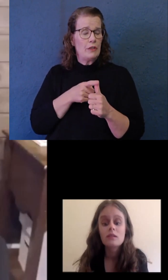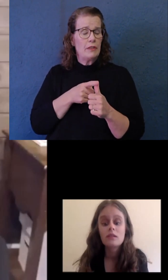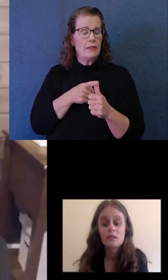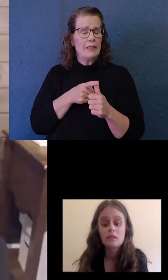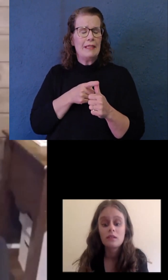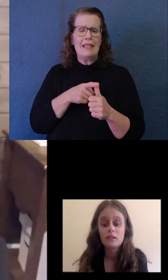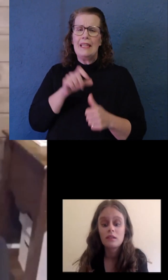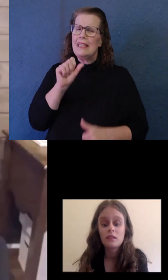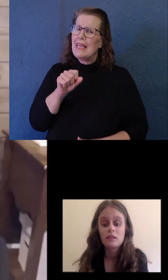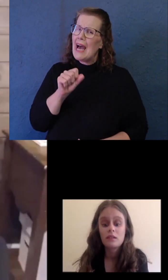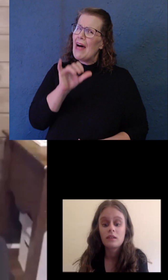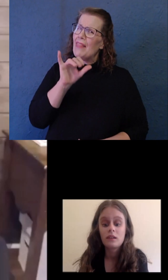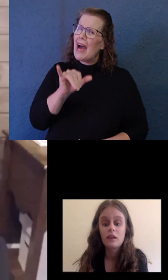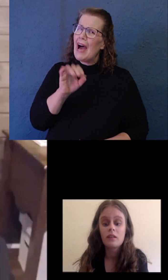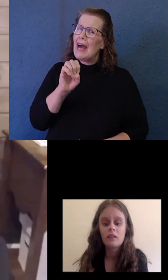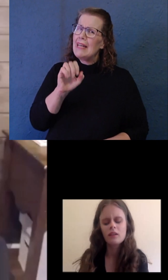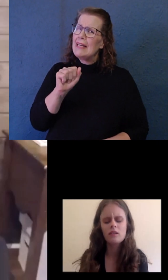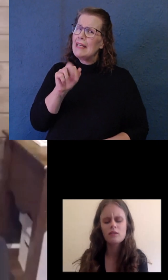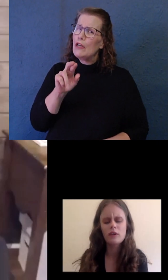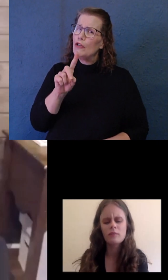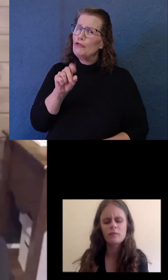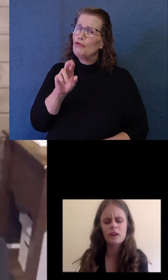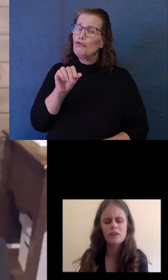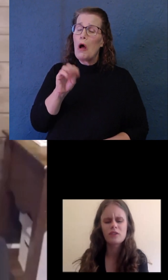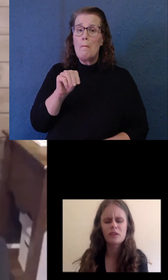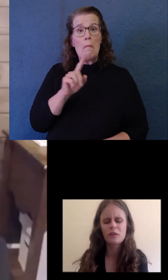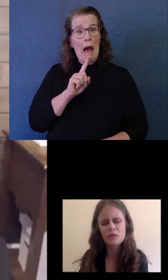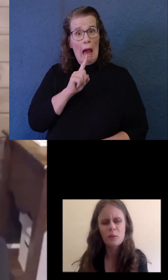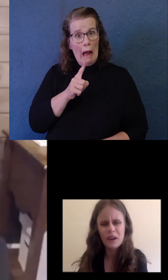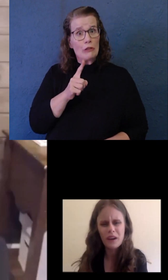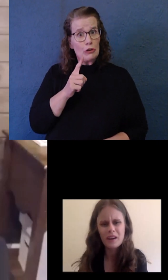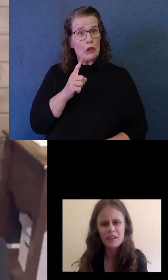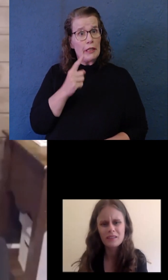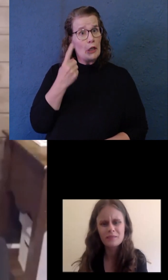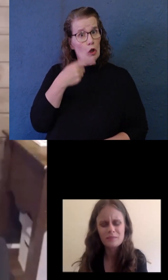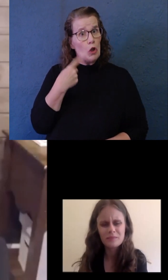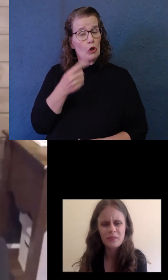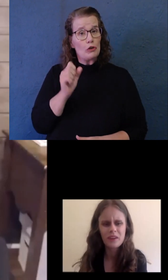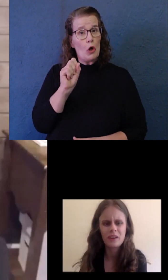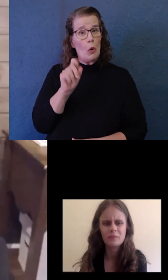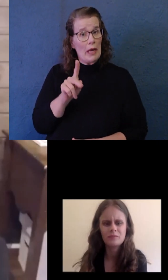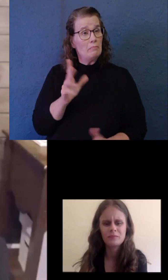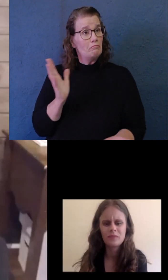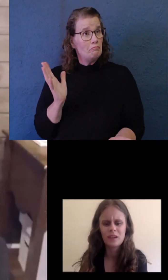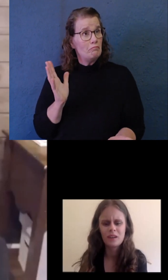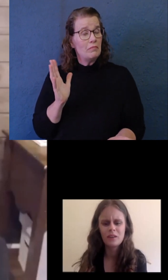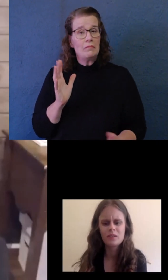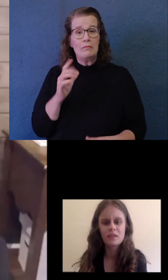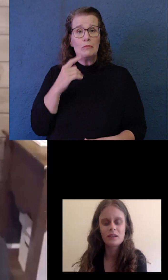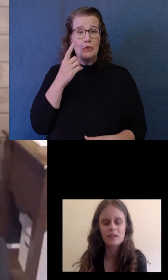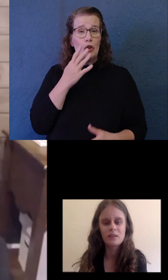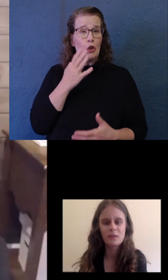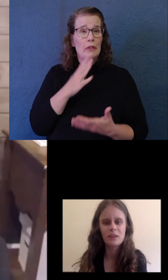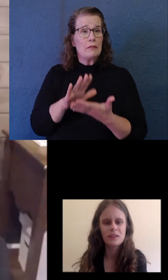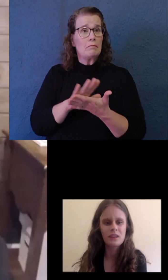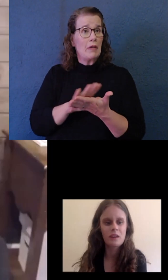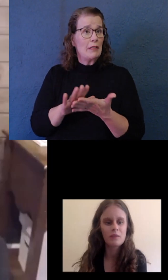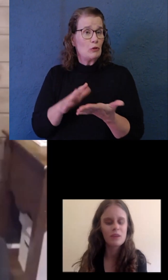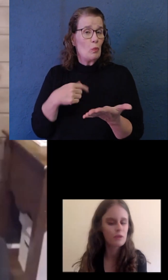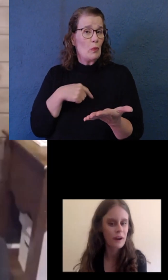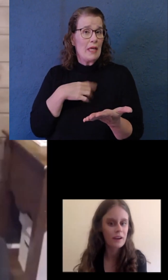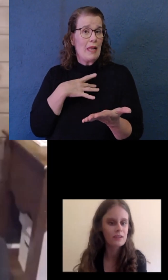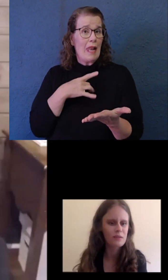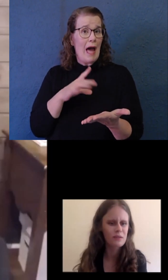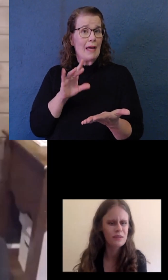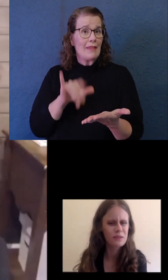first. Yeah, that eardrum actually looks okay. It looks nice and we like to have